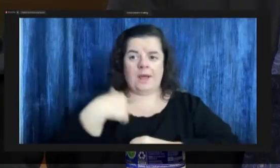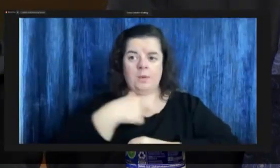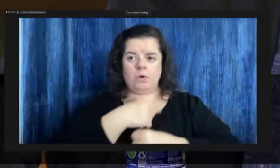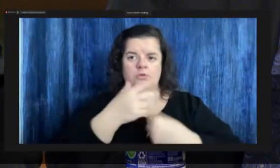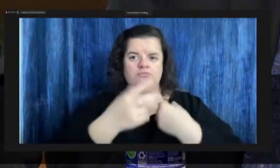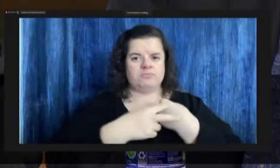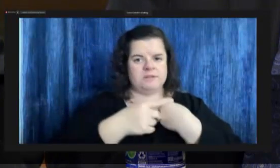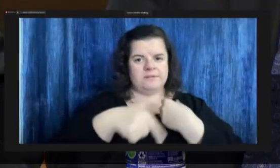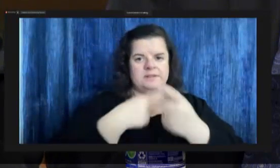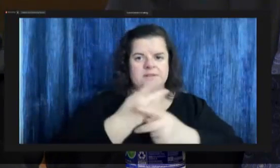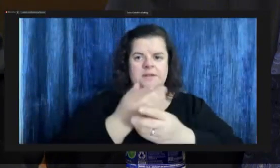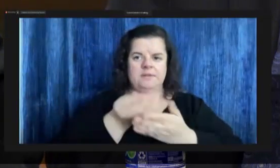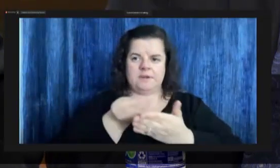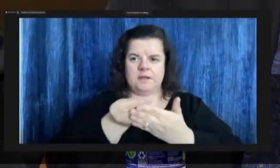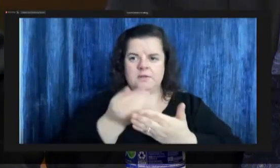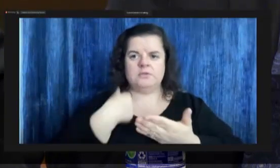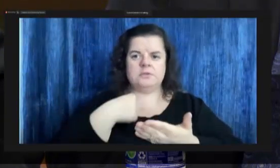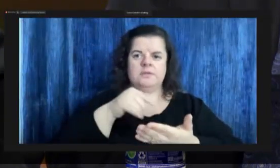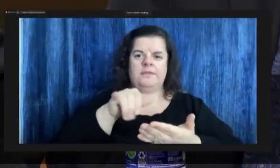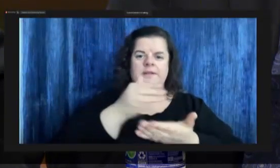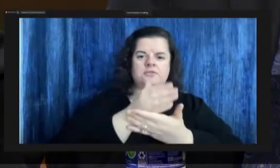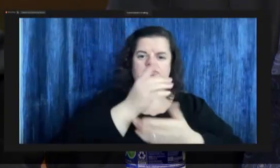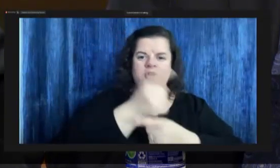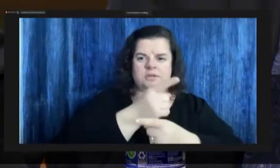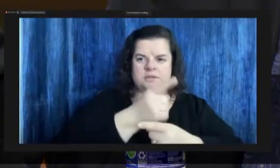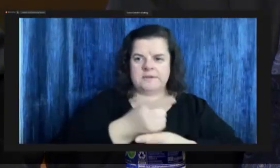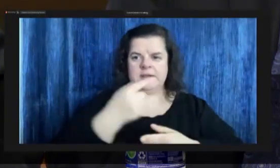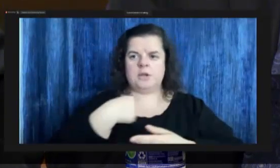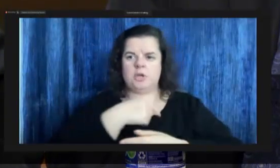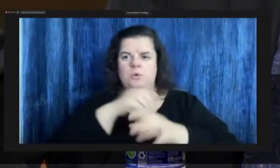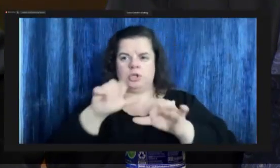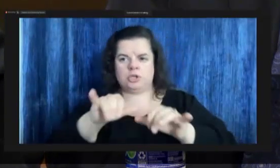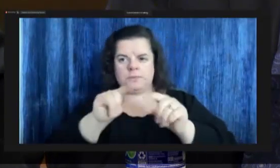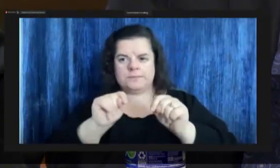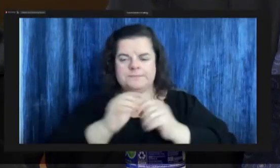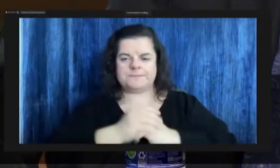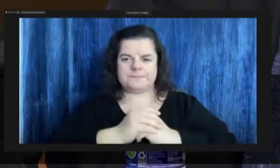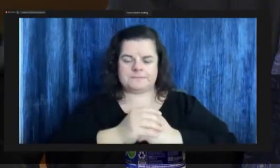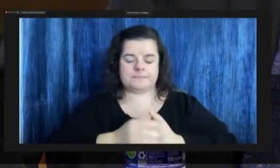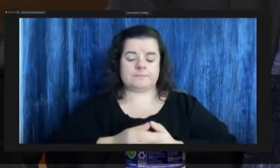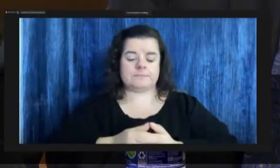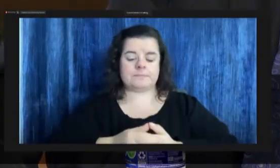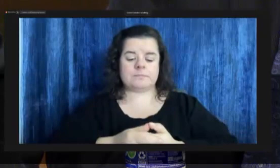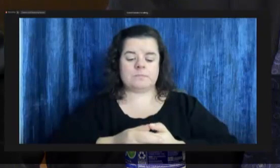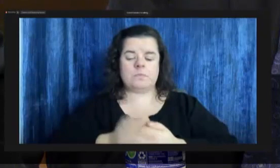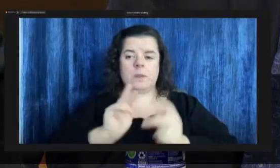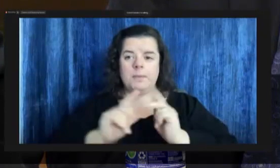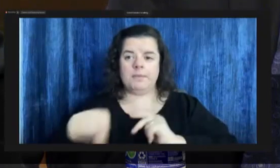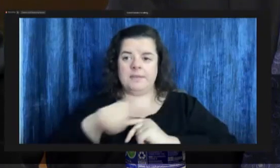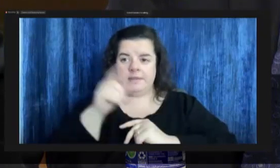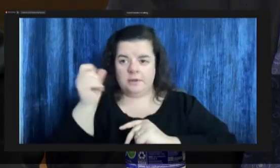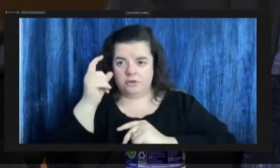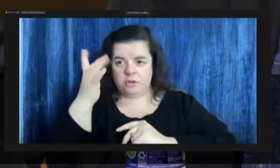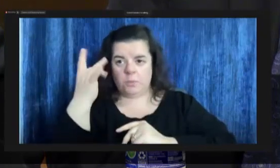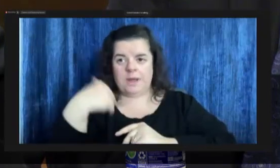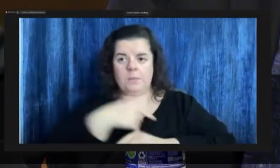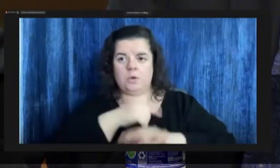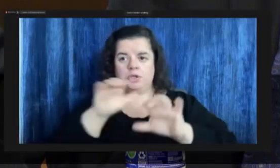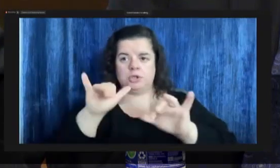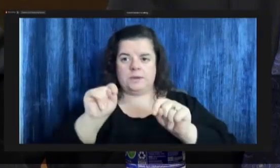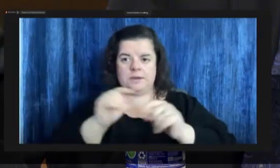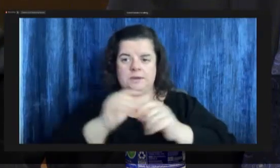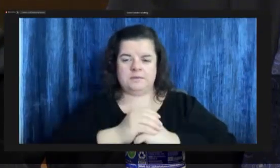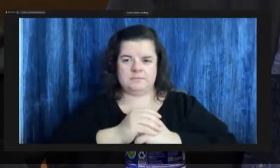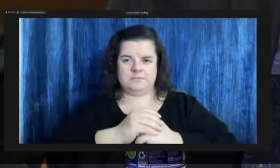it's justified that we're doing this, and that the public understand why we're doing what we're doing. So